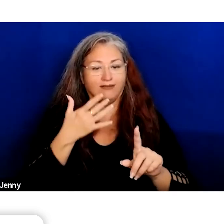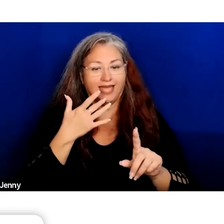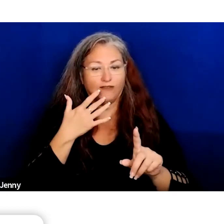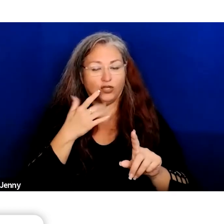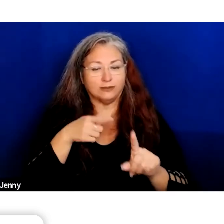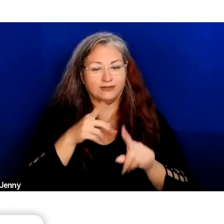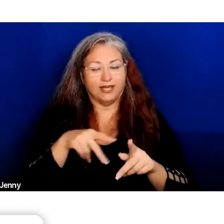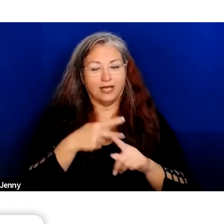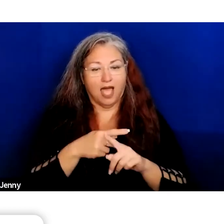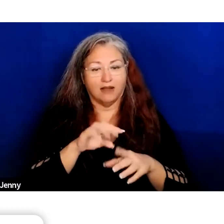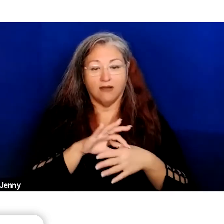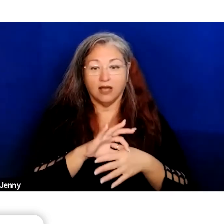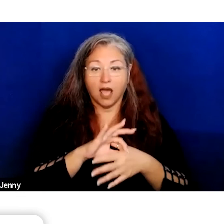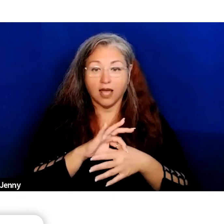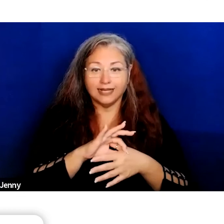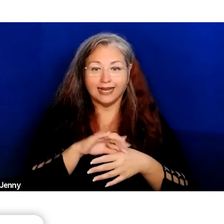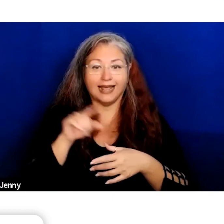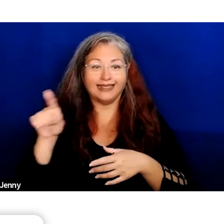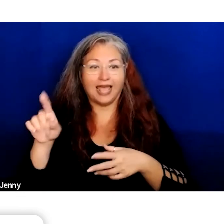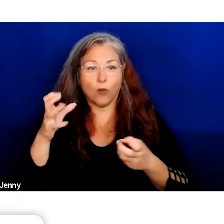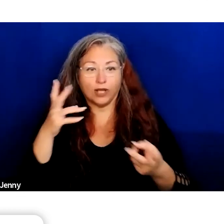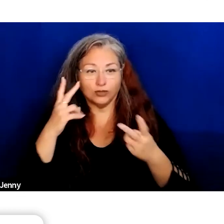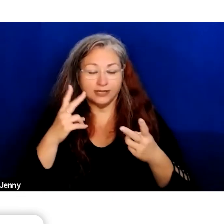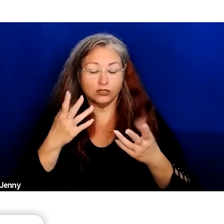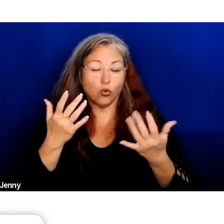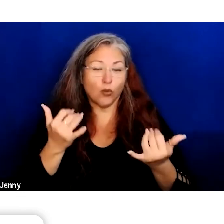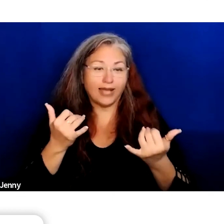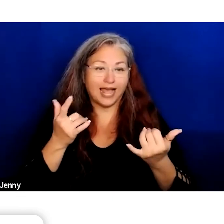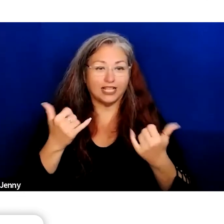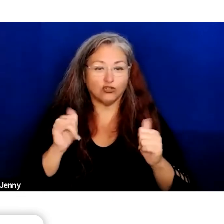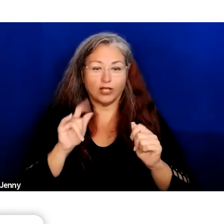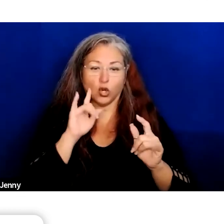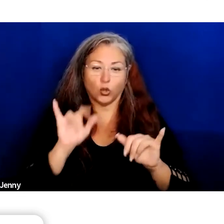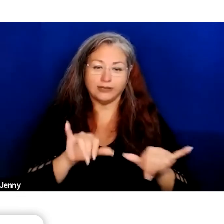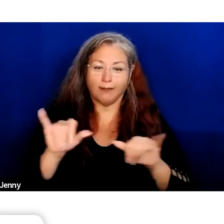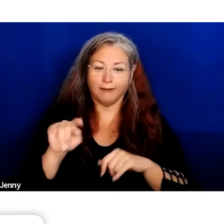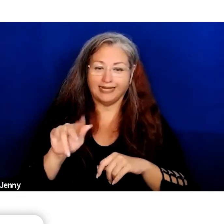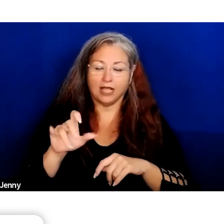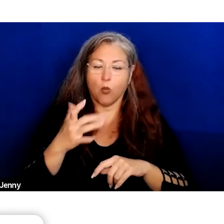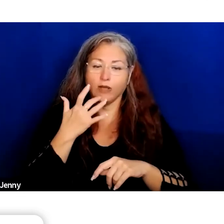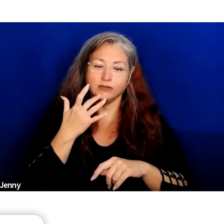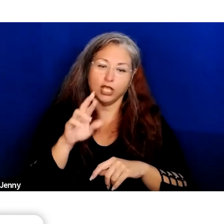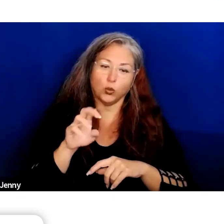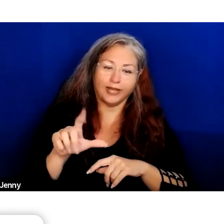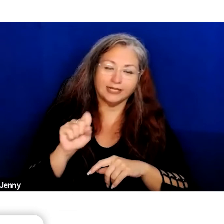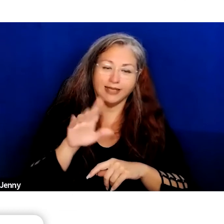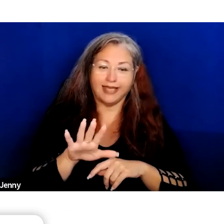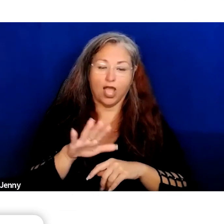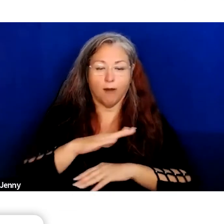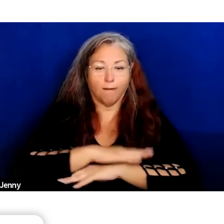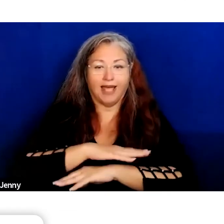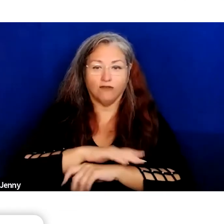content that they want to see. And right now they're trying to be like TikTok. So they want reels and they're changing their platform